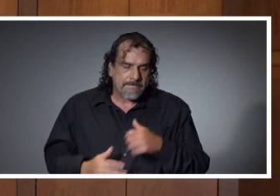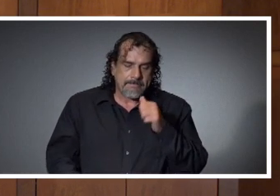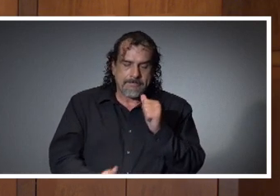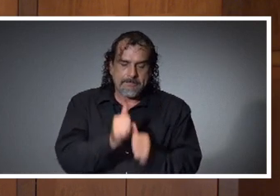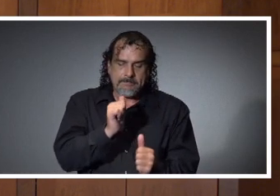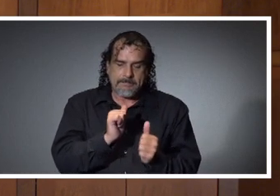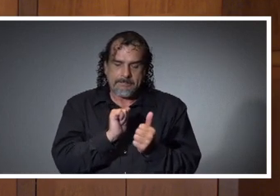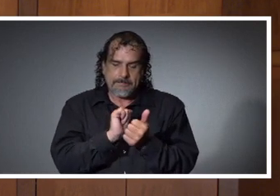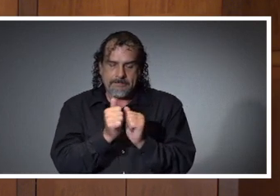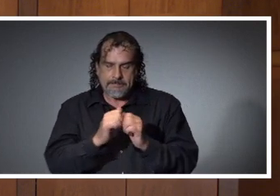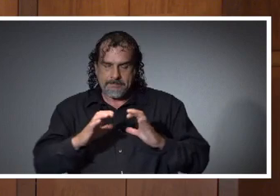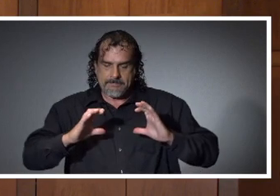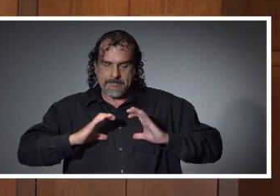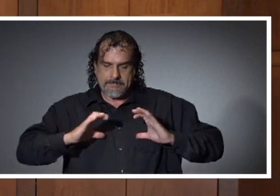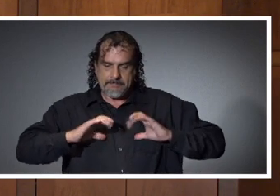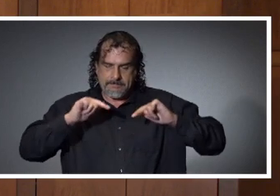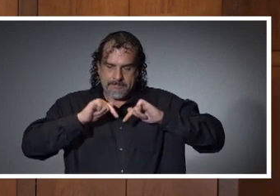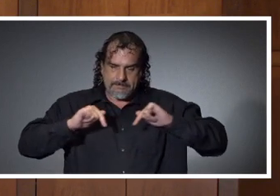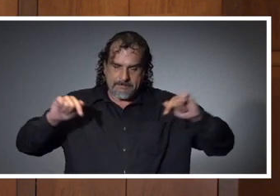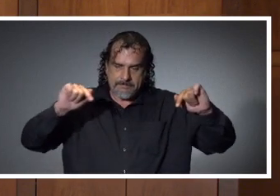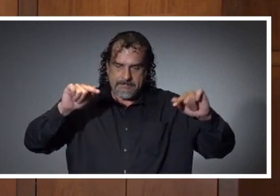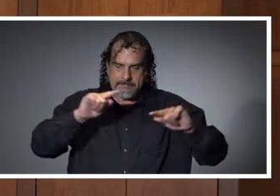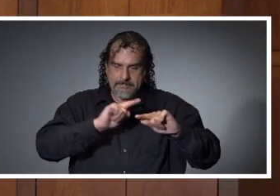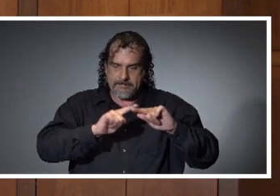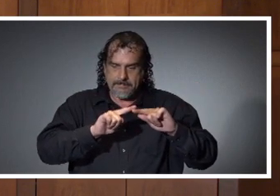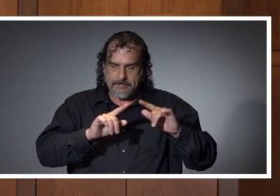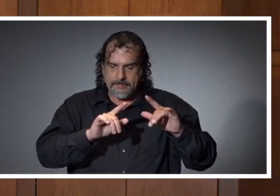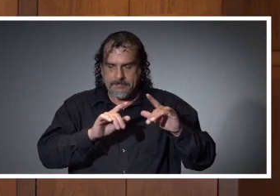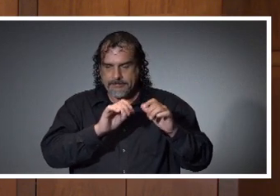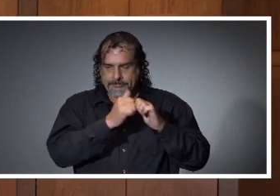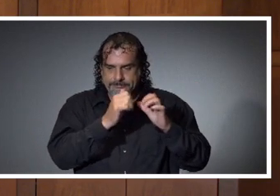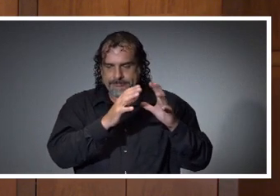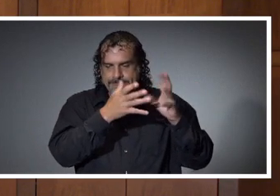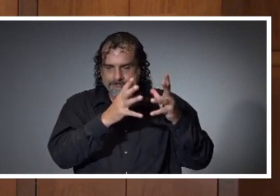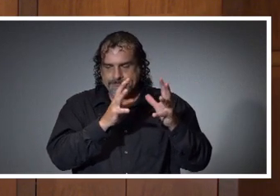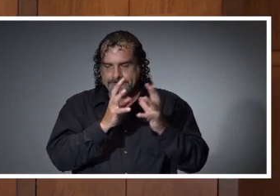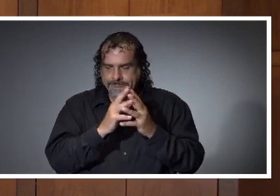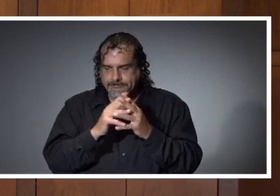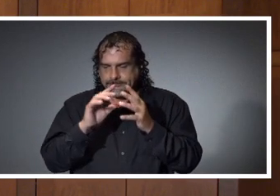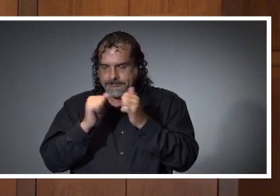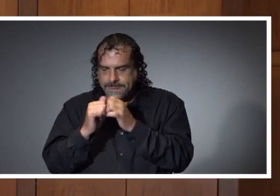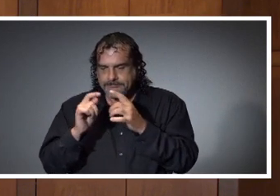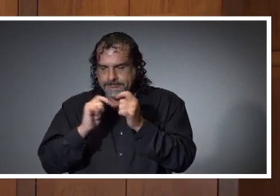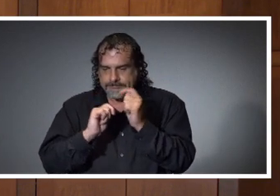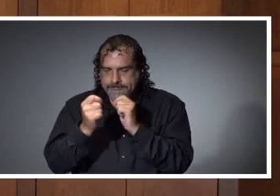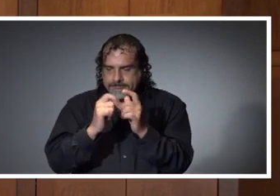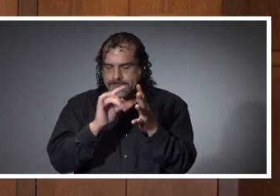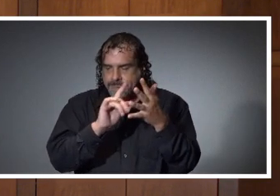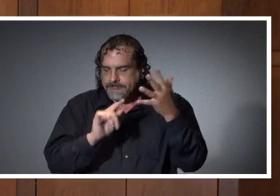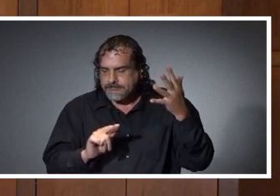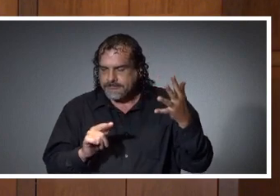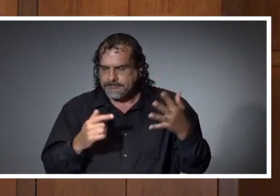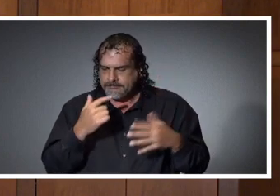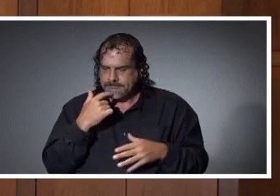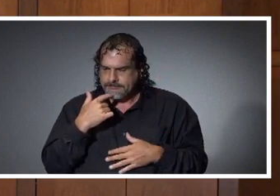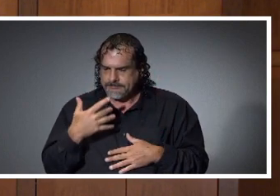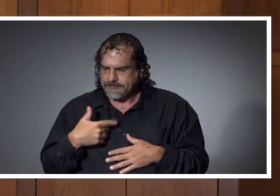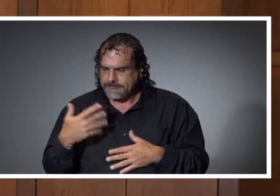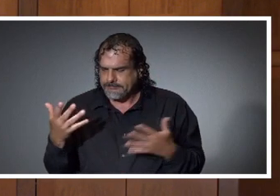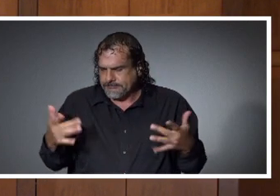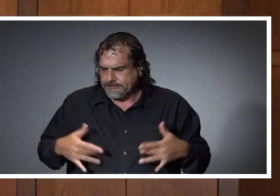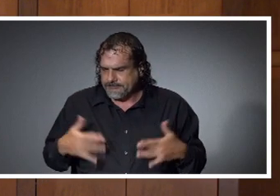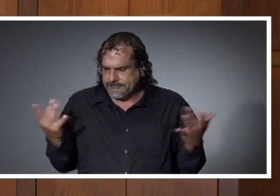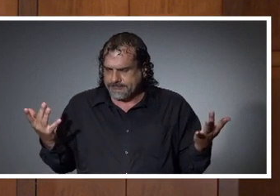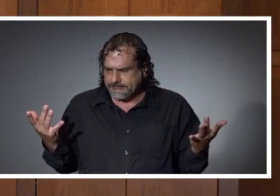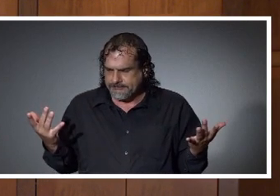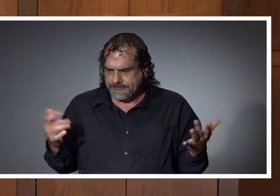coaches that I've talked with from different sports, have mentioned to me, you know, what is the deal? Are we going to